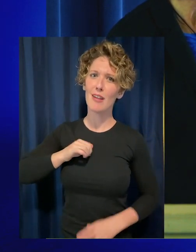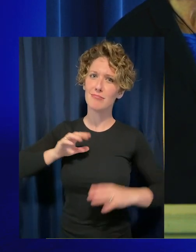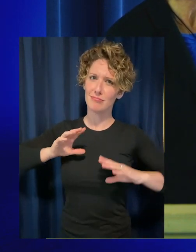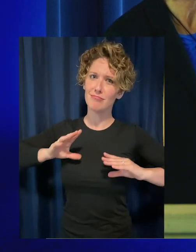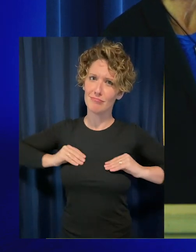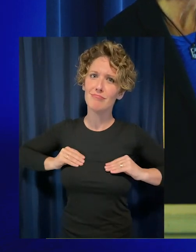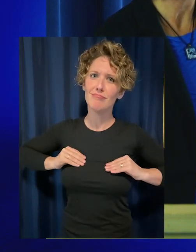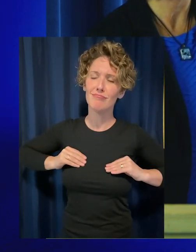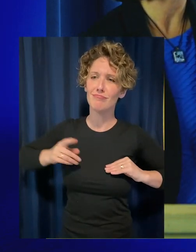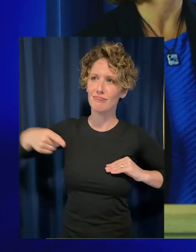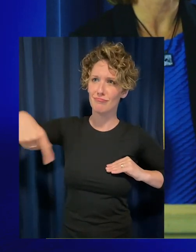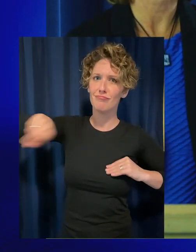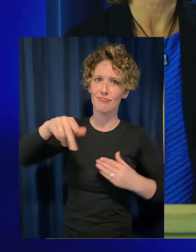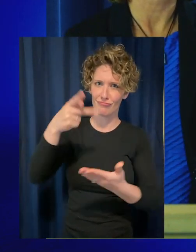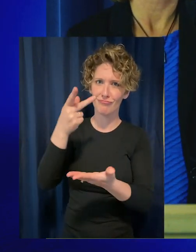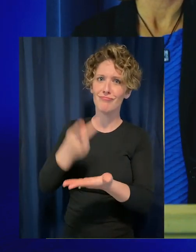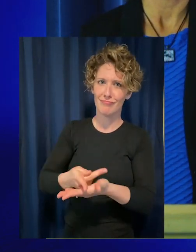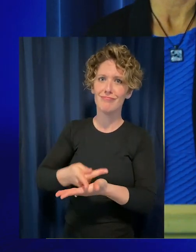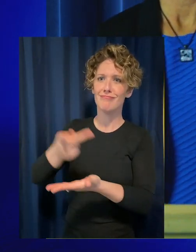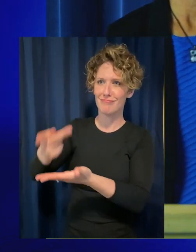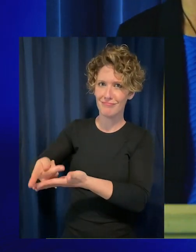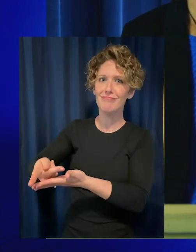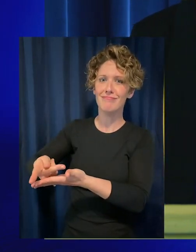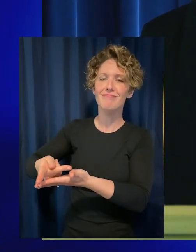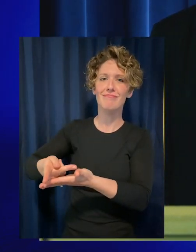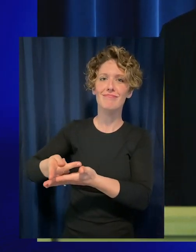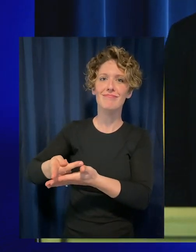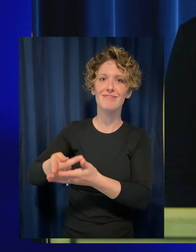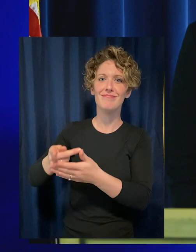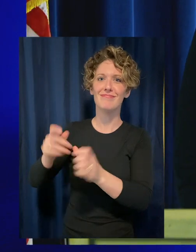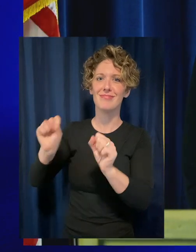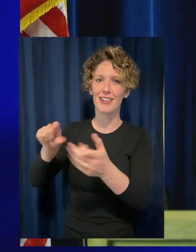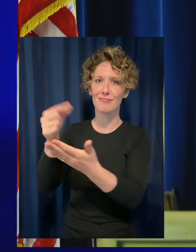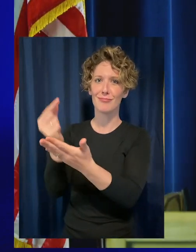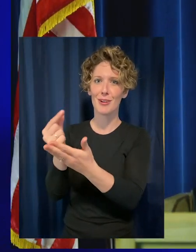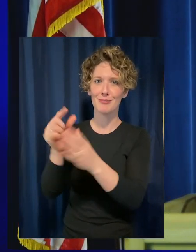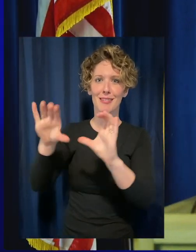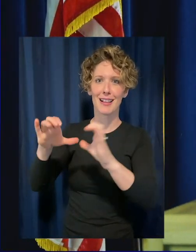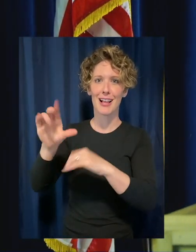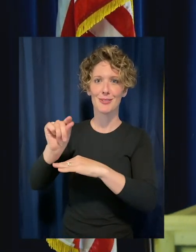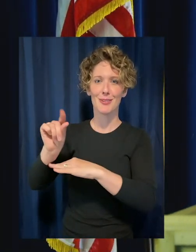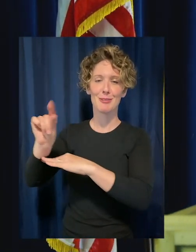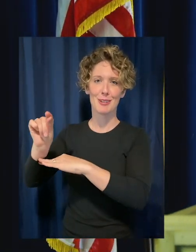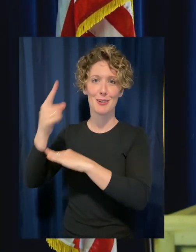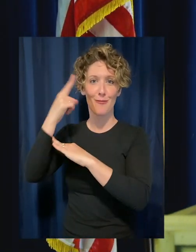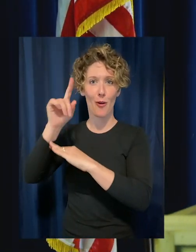Junior Senior High School class of 2020. Now,